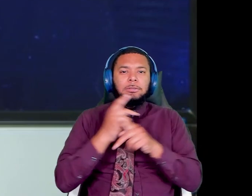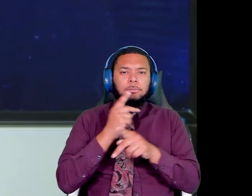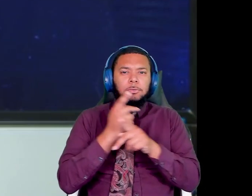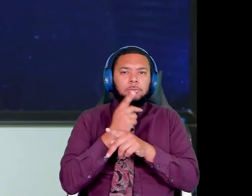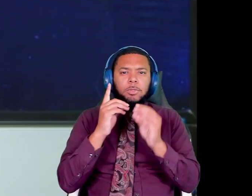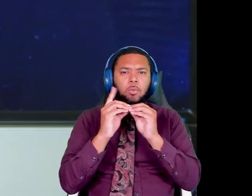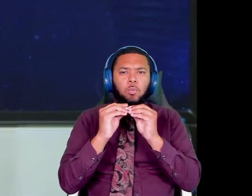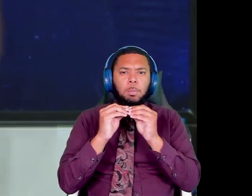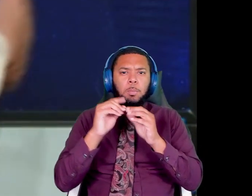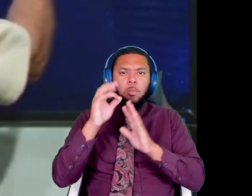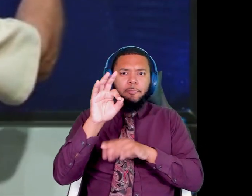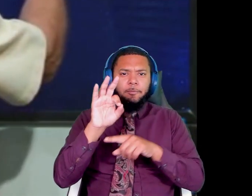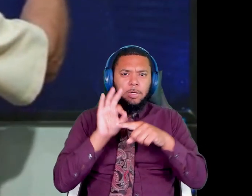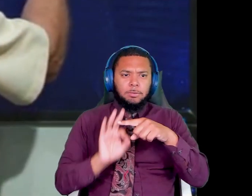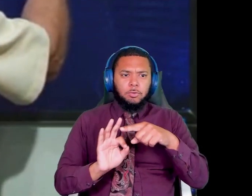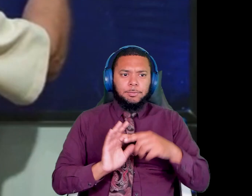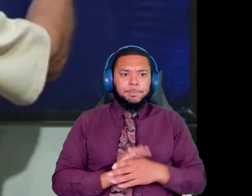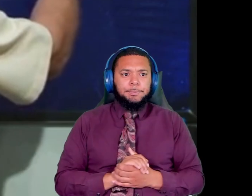more fraction